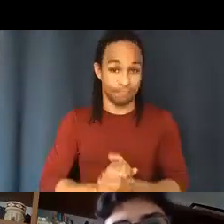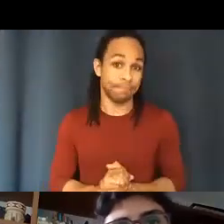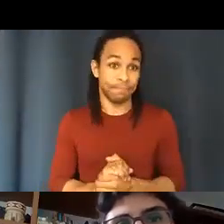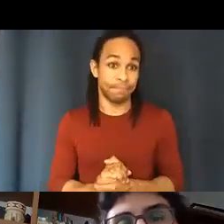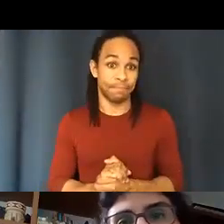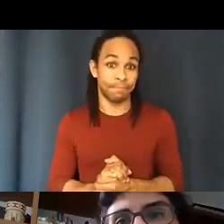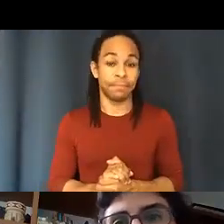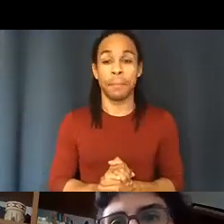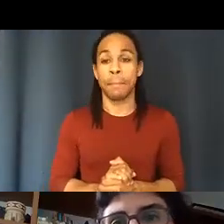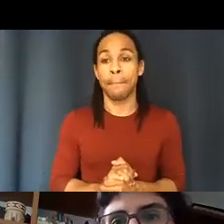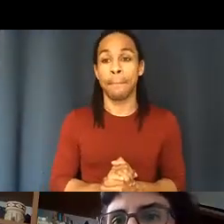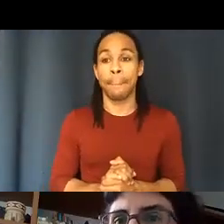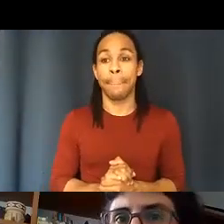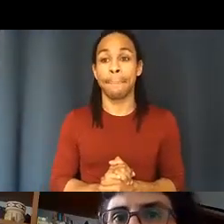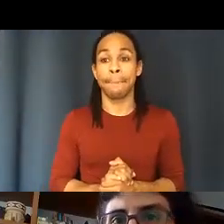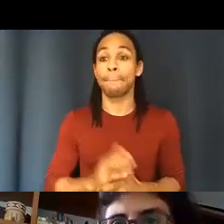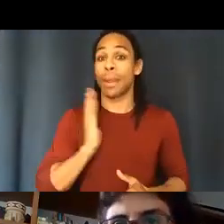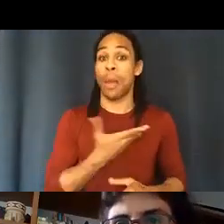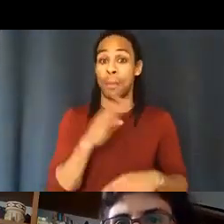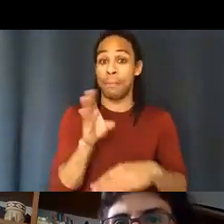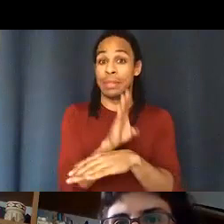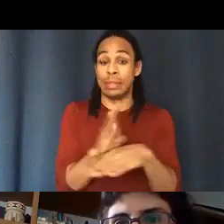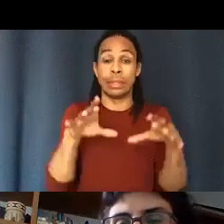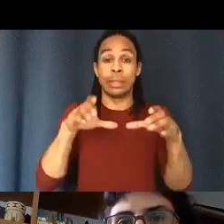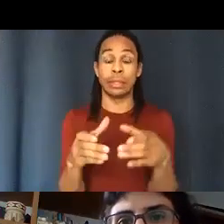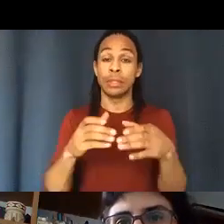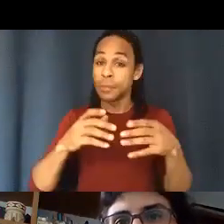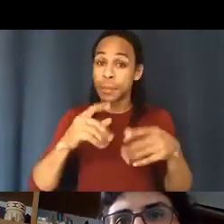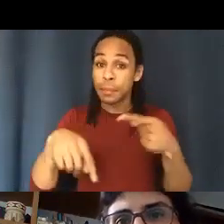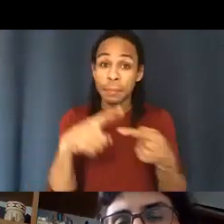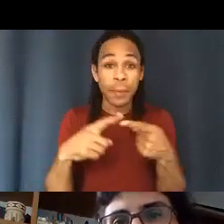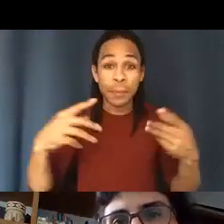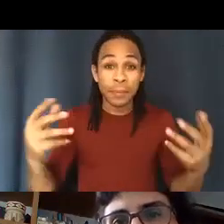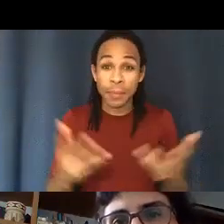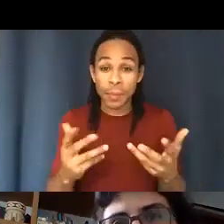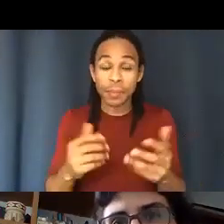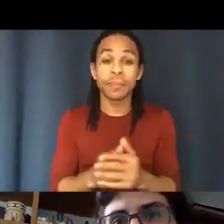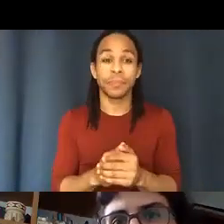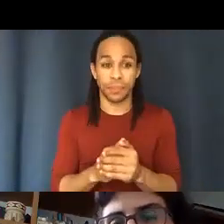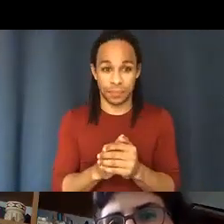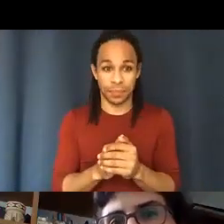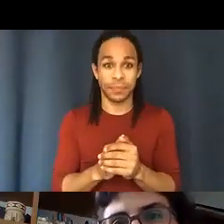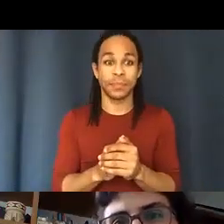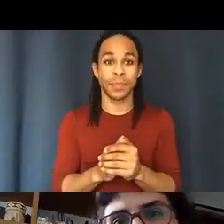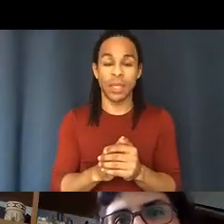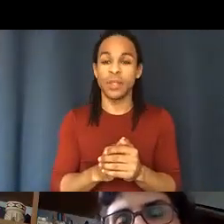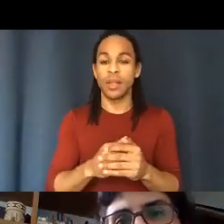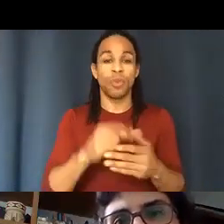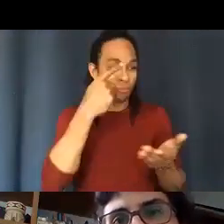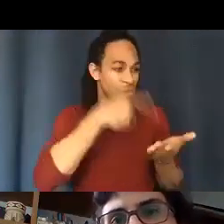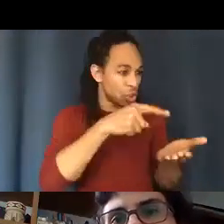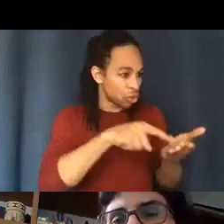So our entity, it's an entity that reunites researchers, health